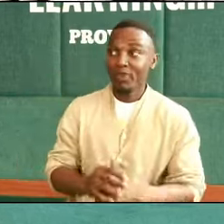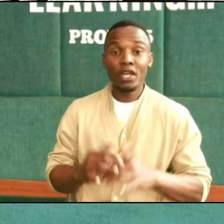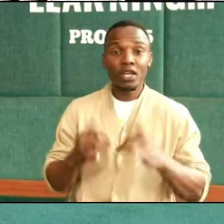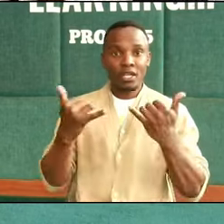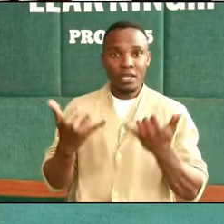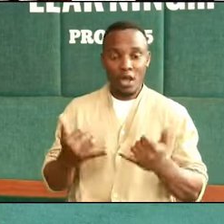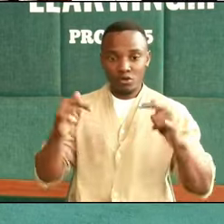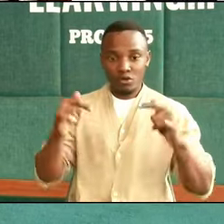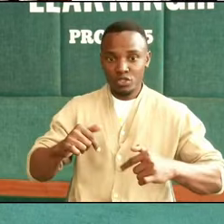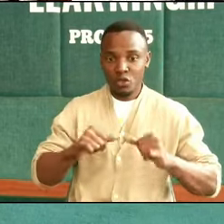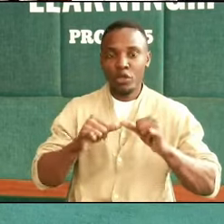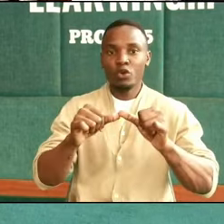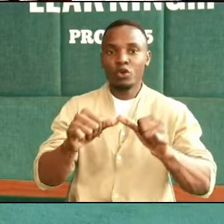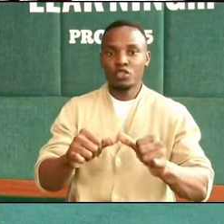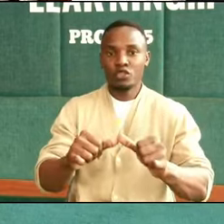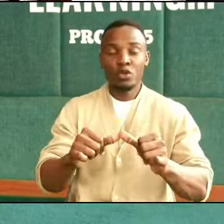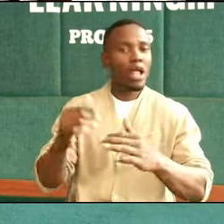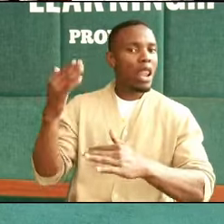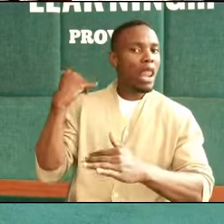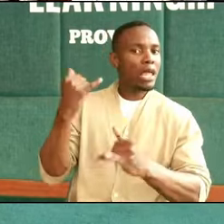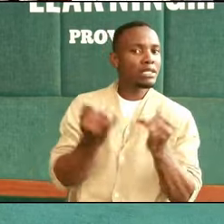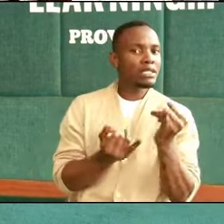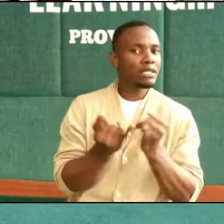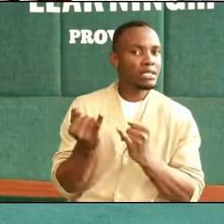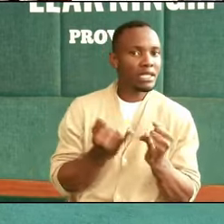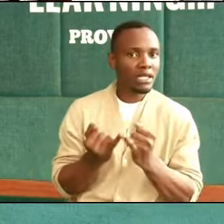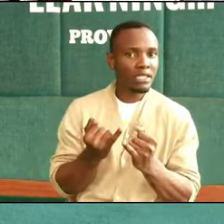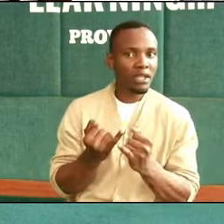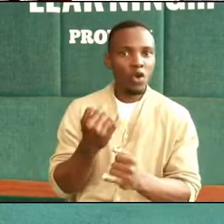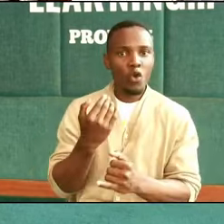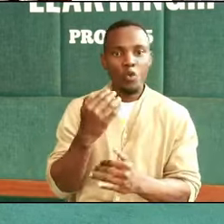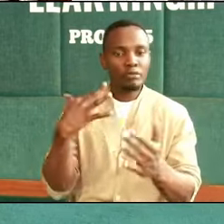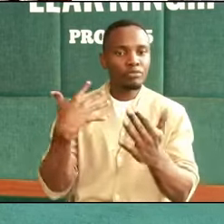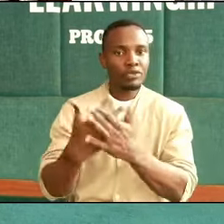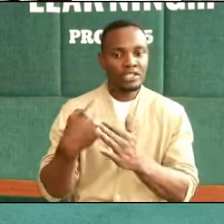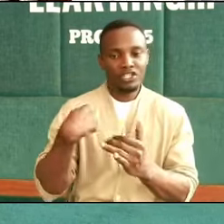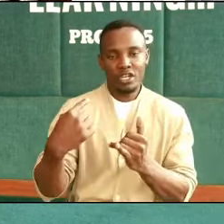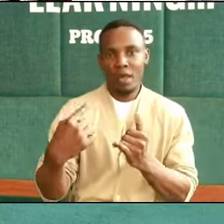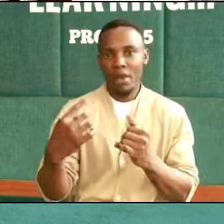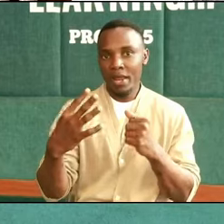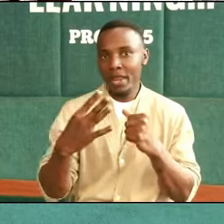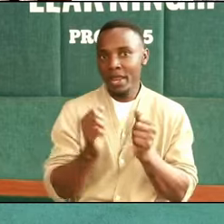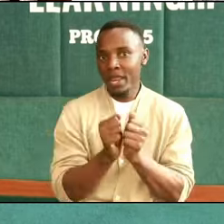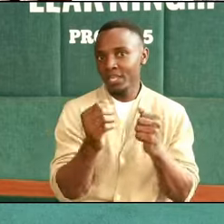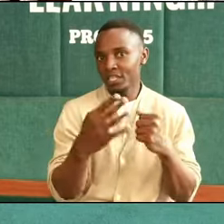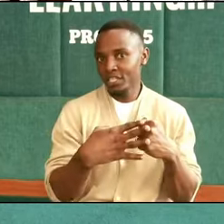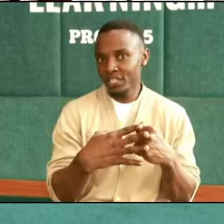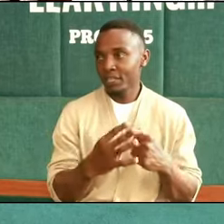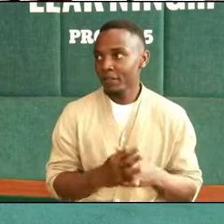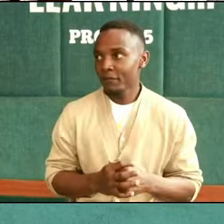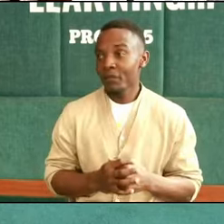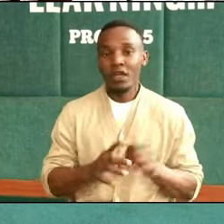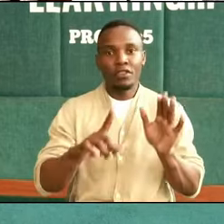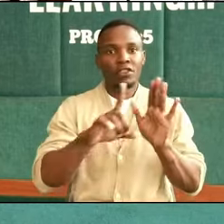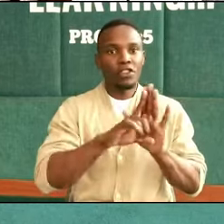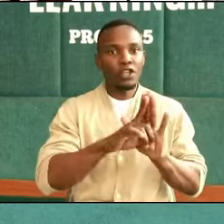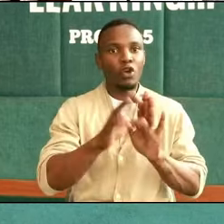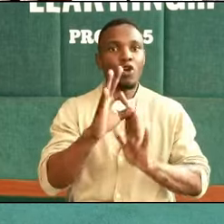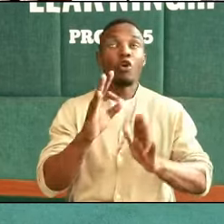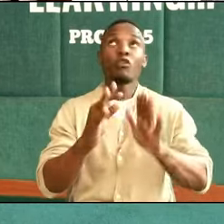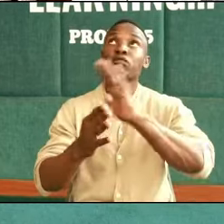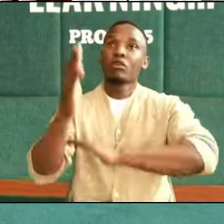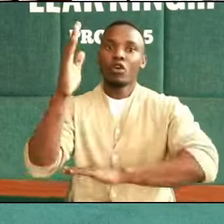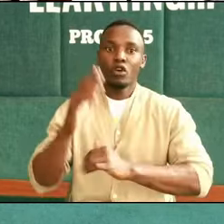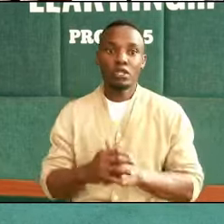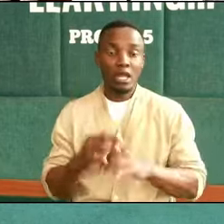Sabbath, which was a fundamental belief number 19. Say number 19. 19. Number 19, which is the law of God.